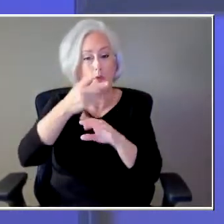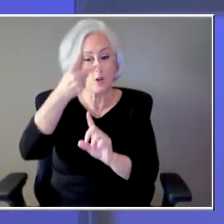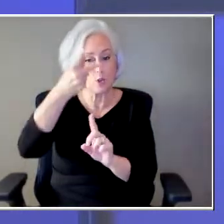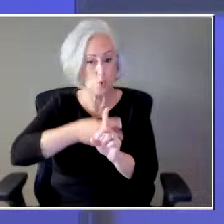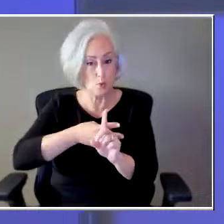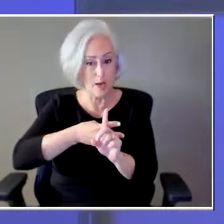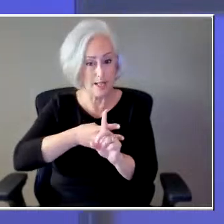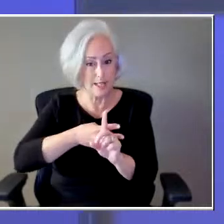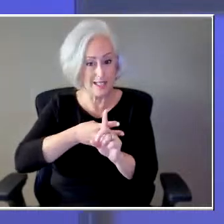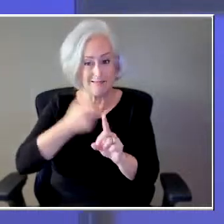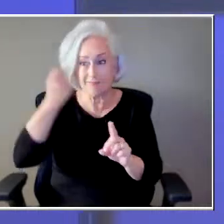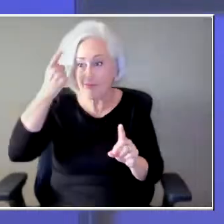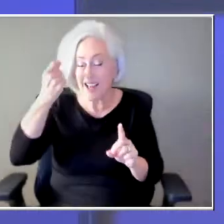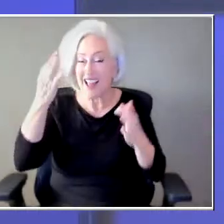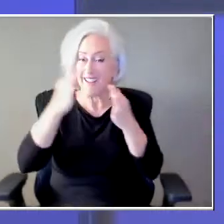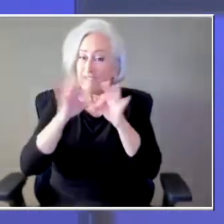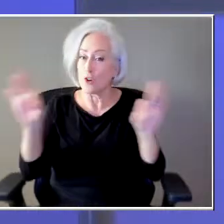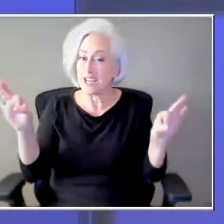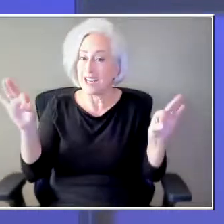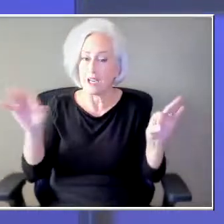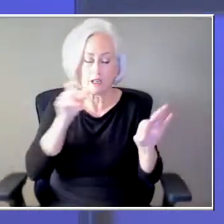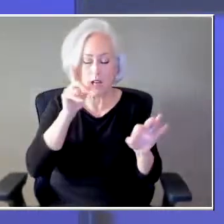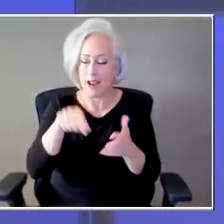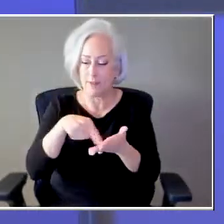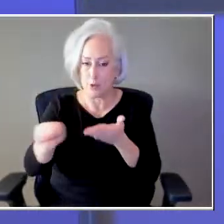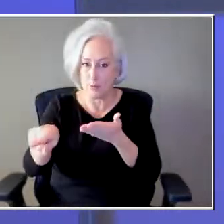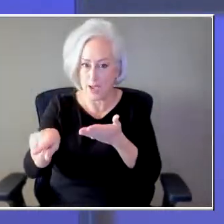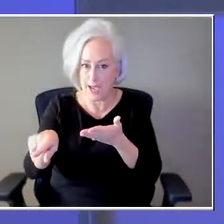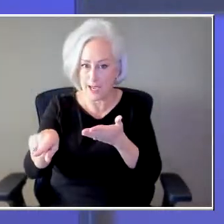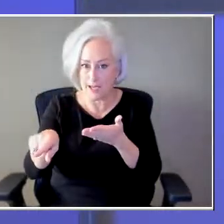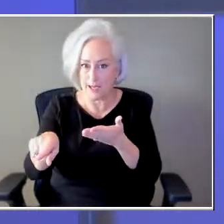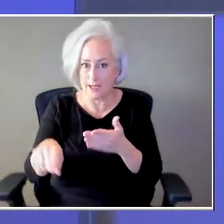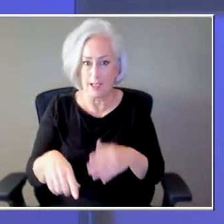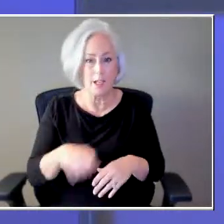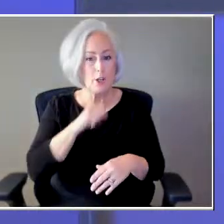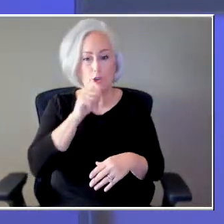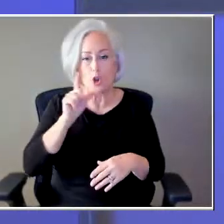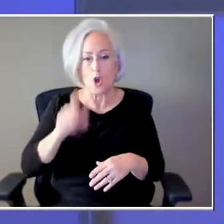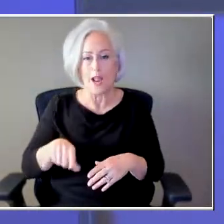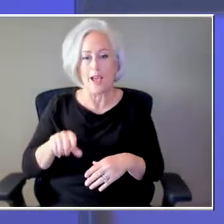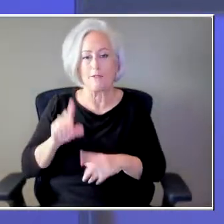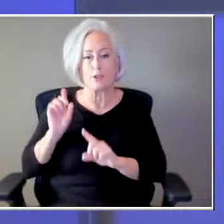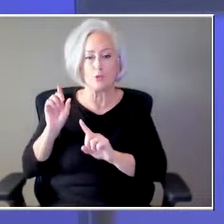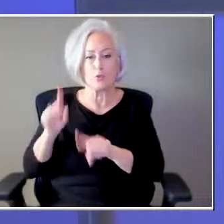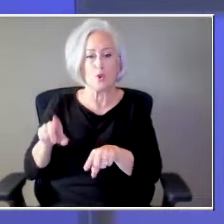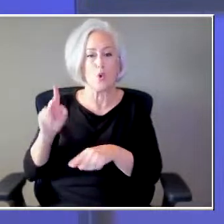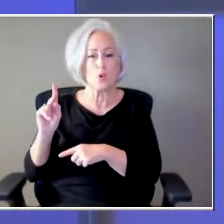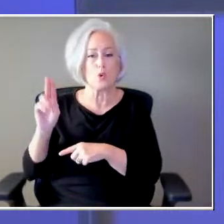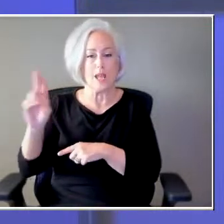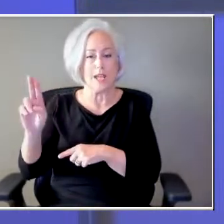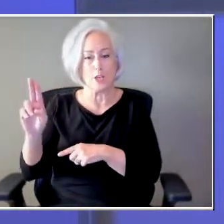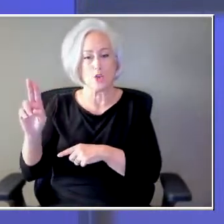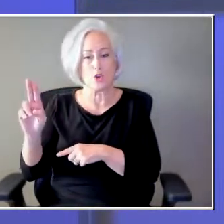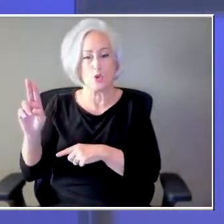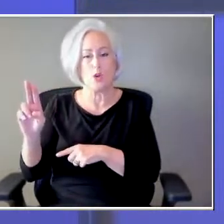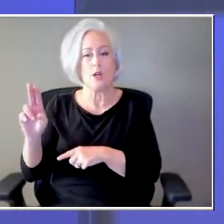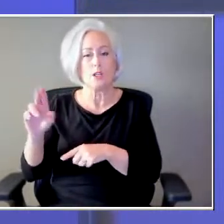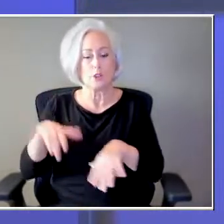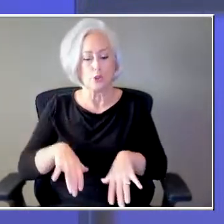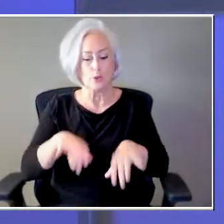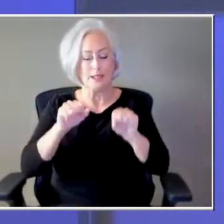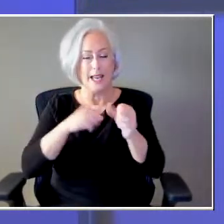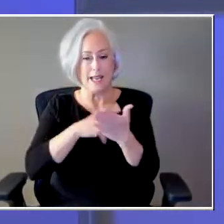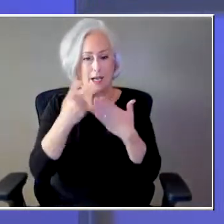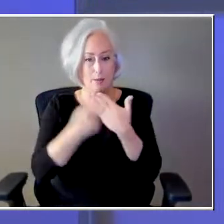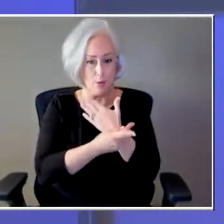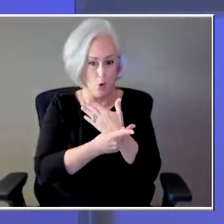I don't know if we mentioned that. And you don't have to be affiliated with KU at all to take our program. So even if you're tuning in from rural Kansas